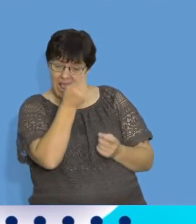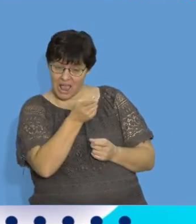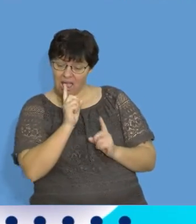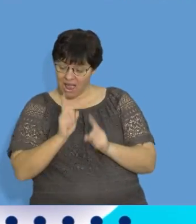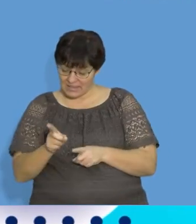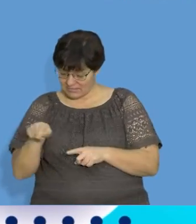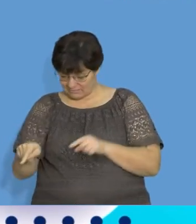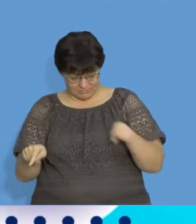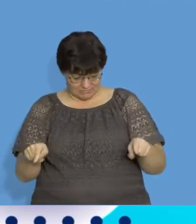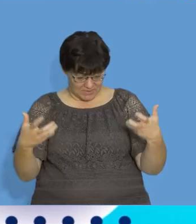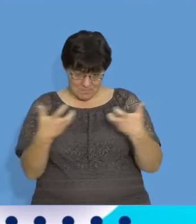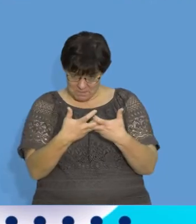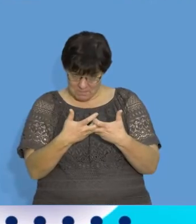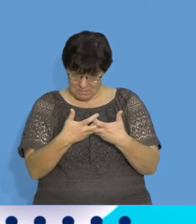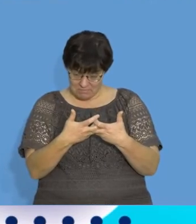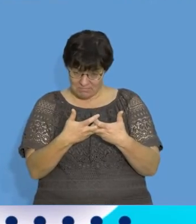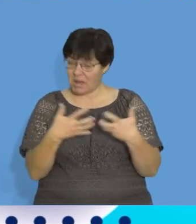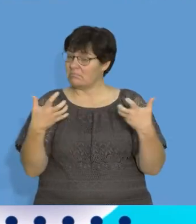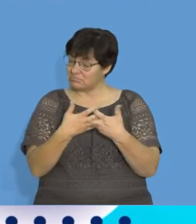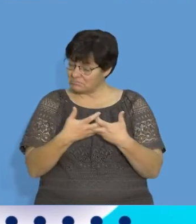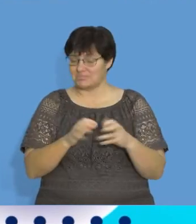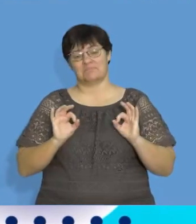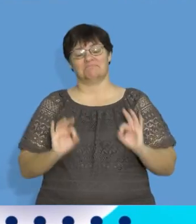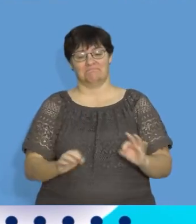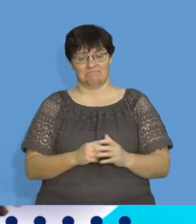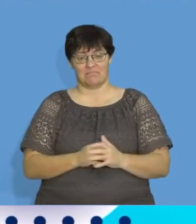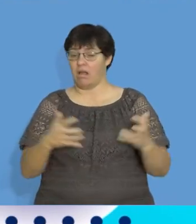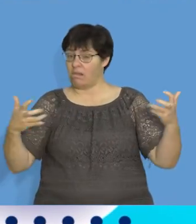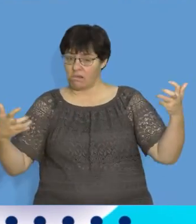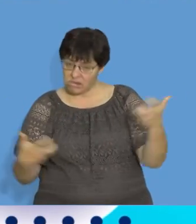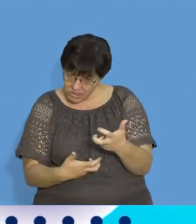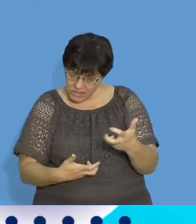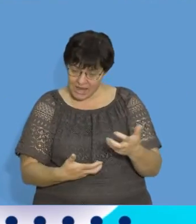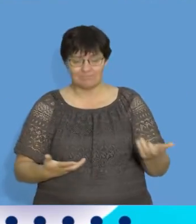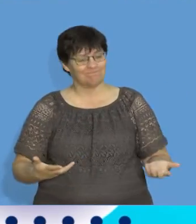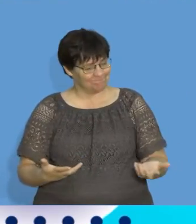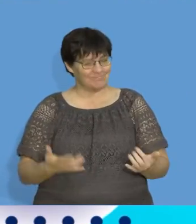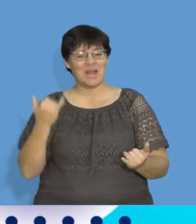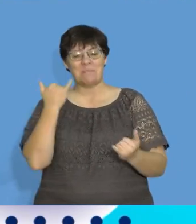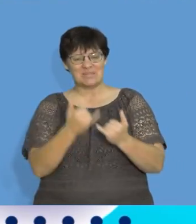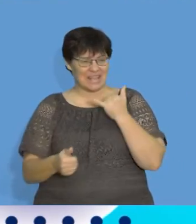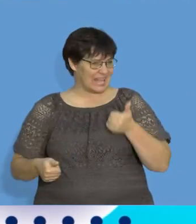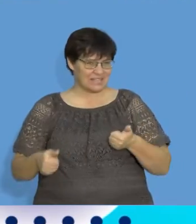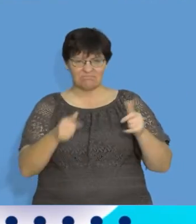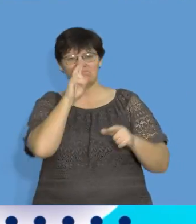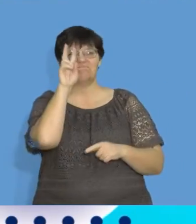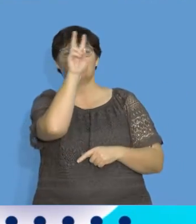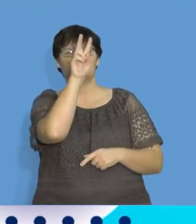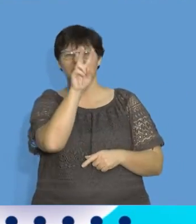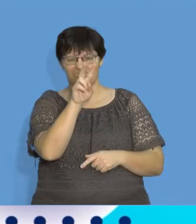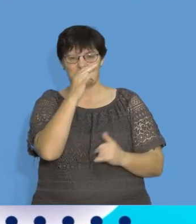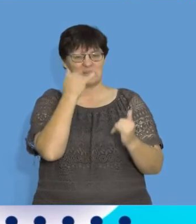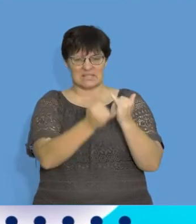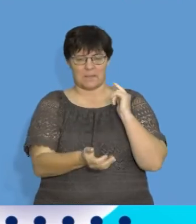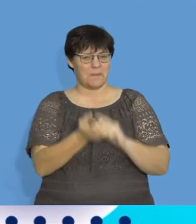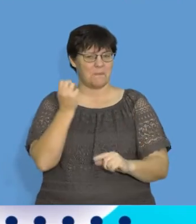my answer make sense? If it does, we're good. If it doesn't, go back and look